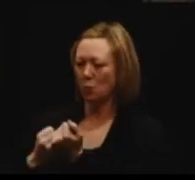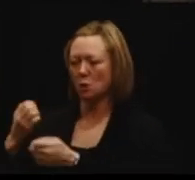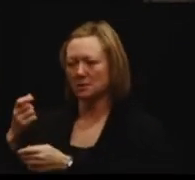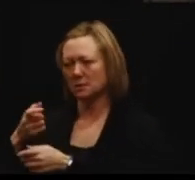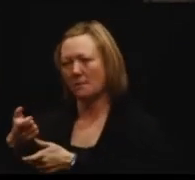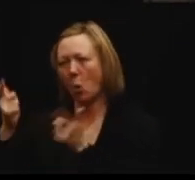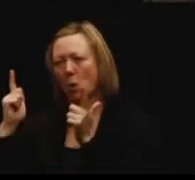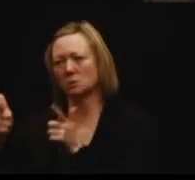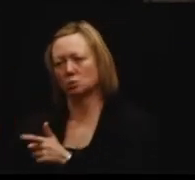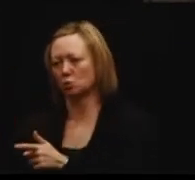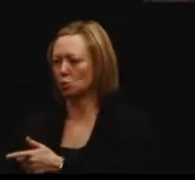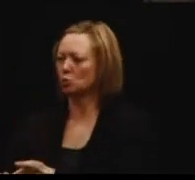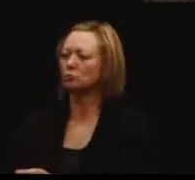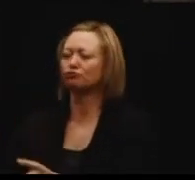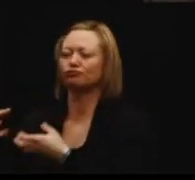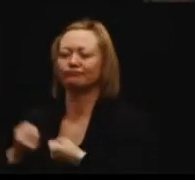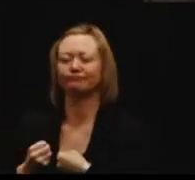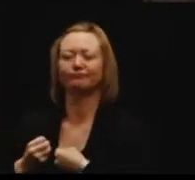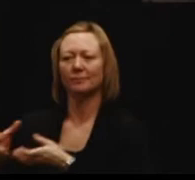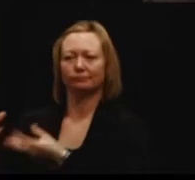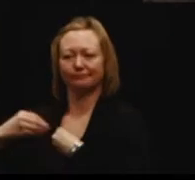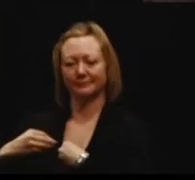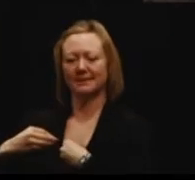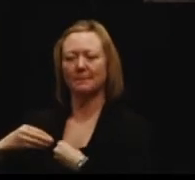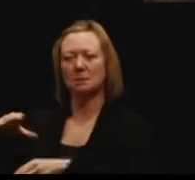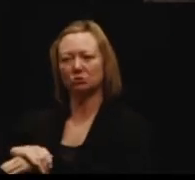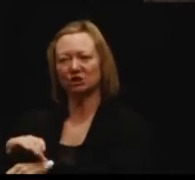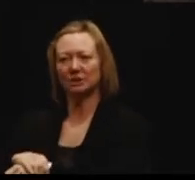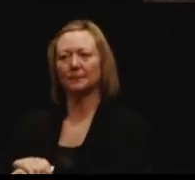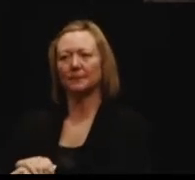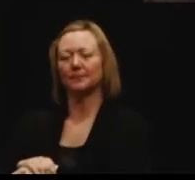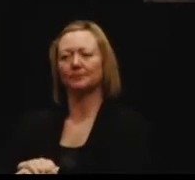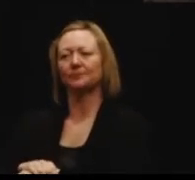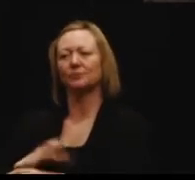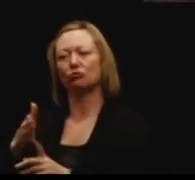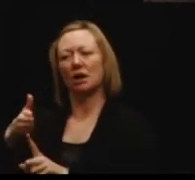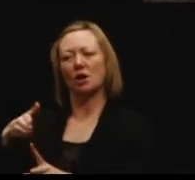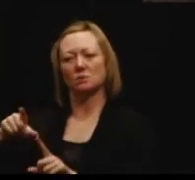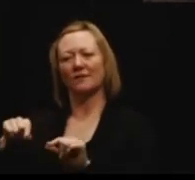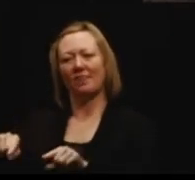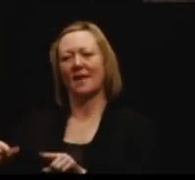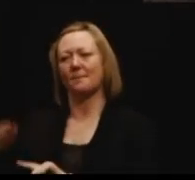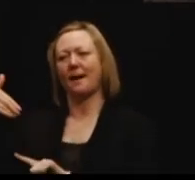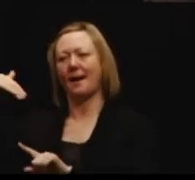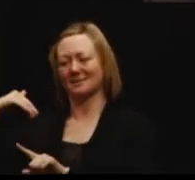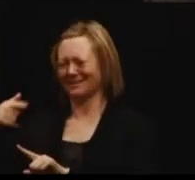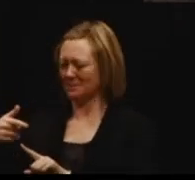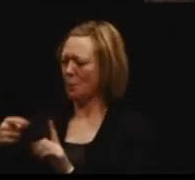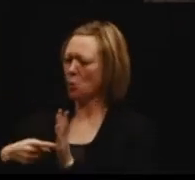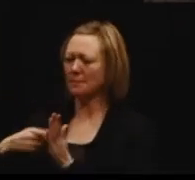we're willing to fund that and recognise that that's what we've done in the past, and that's an essential part of the pathway from school